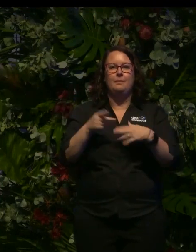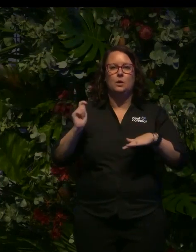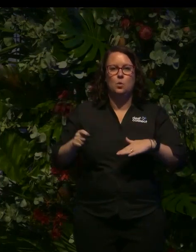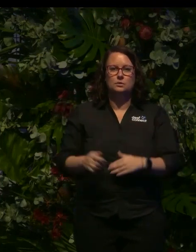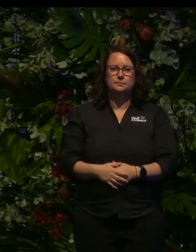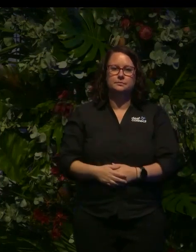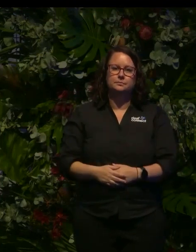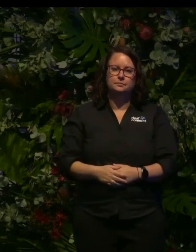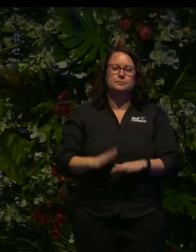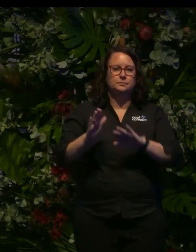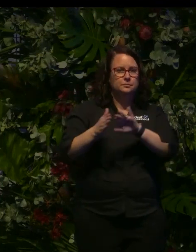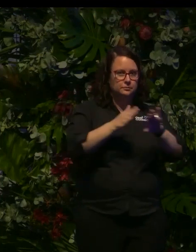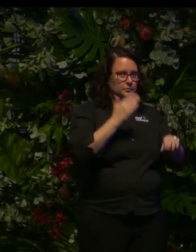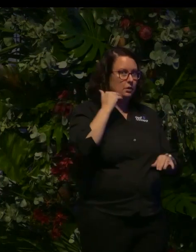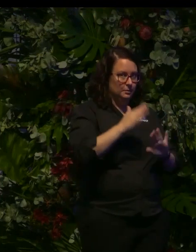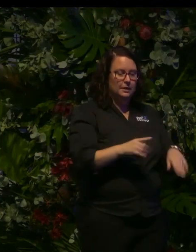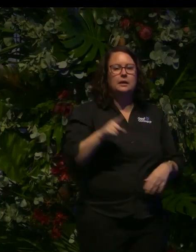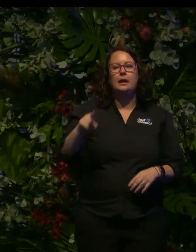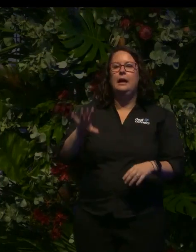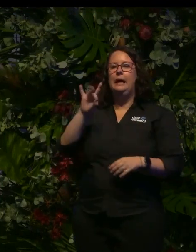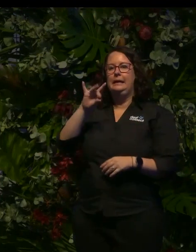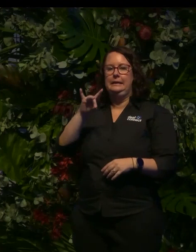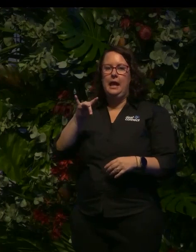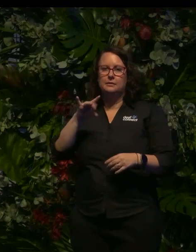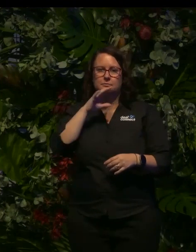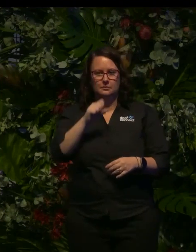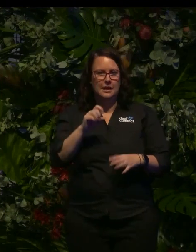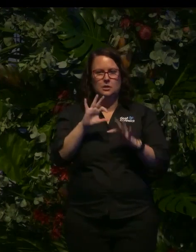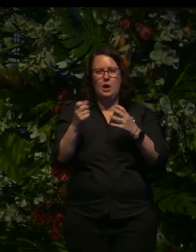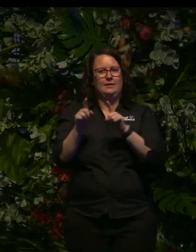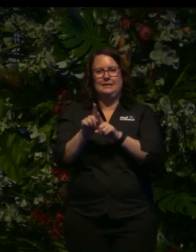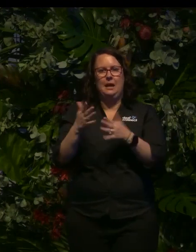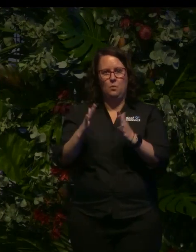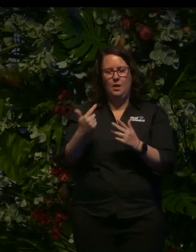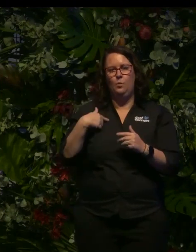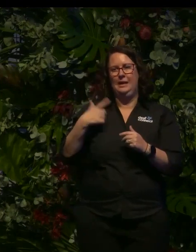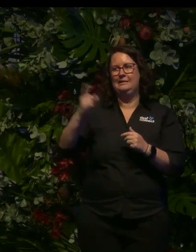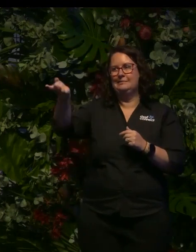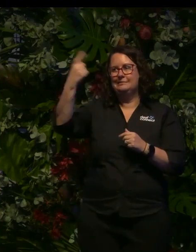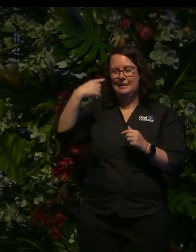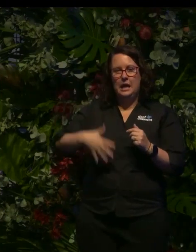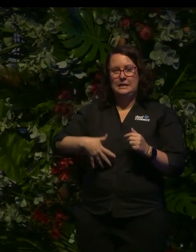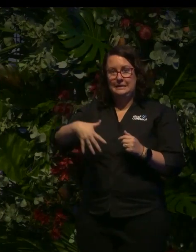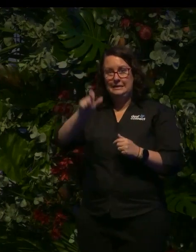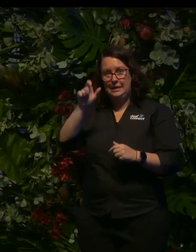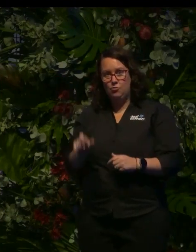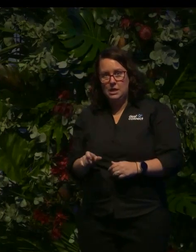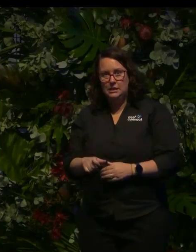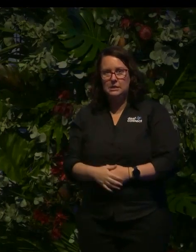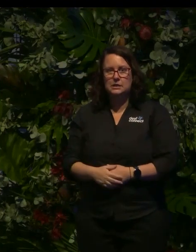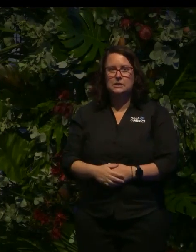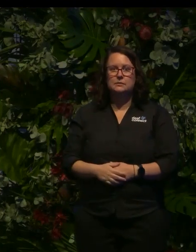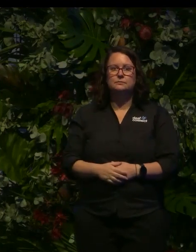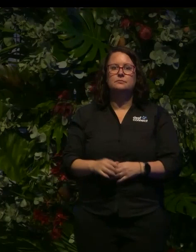Gay couples, of course, don't conceive that way. We've got to engage in surrogacy, and Australia